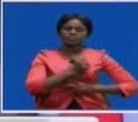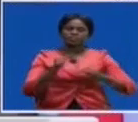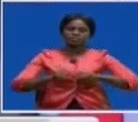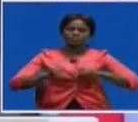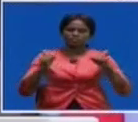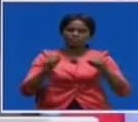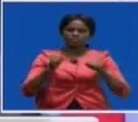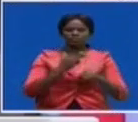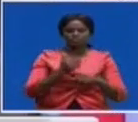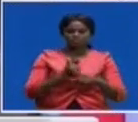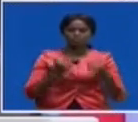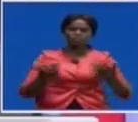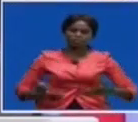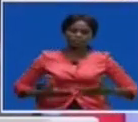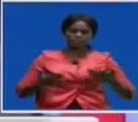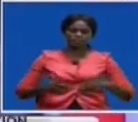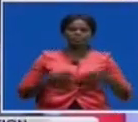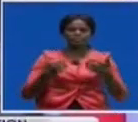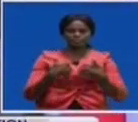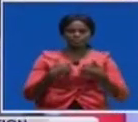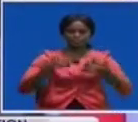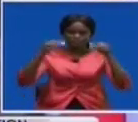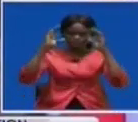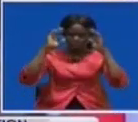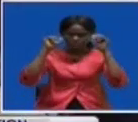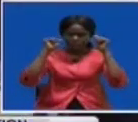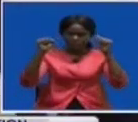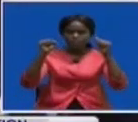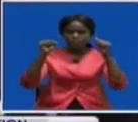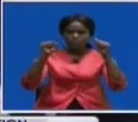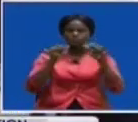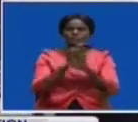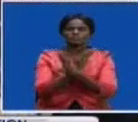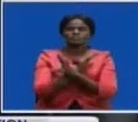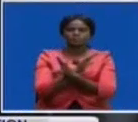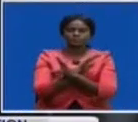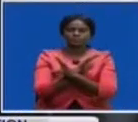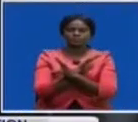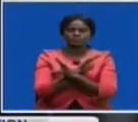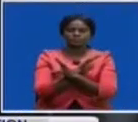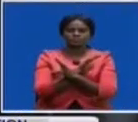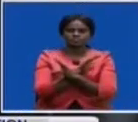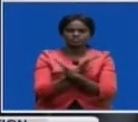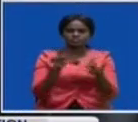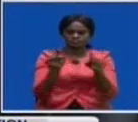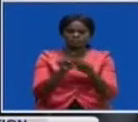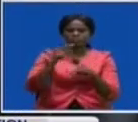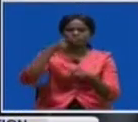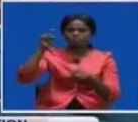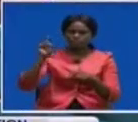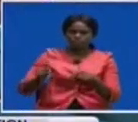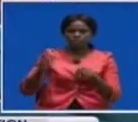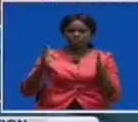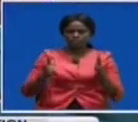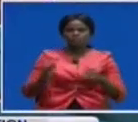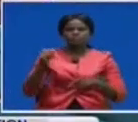I'm further grateful to His Excellency, the President of the Republic of Zambia, and the Commander-in-Chief,